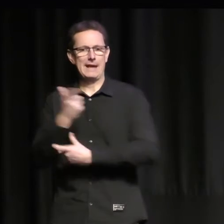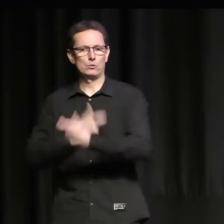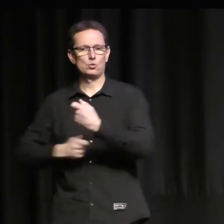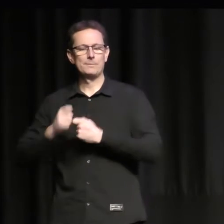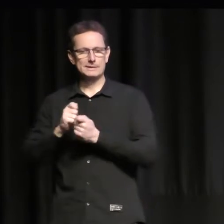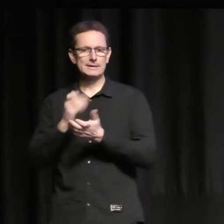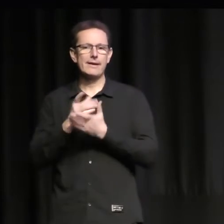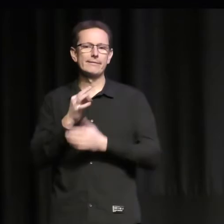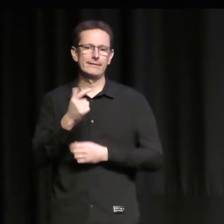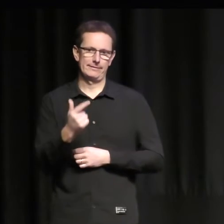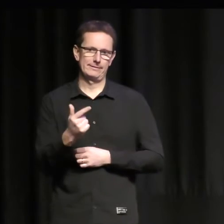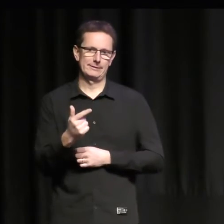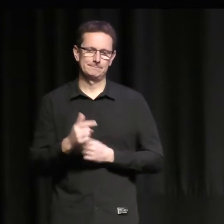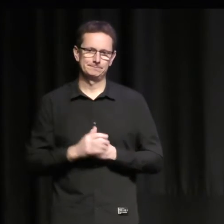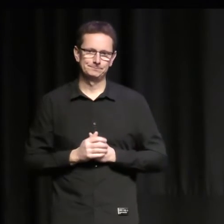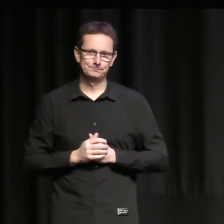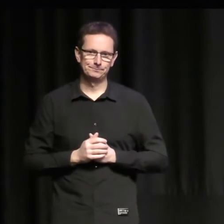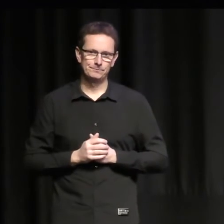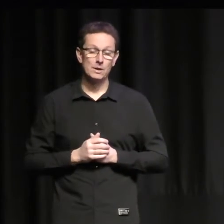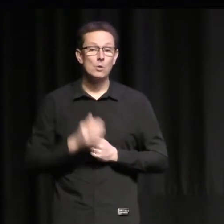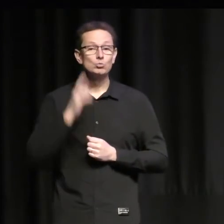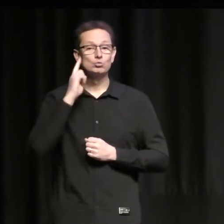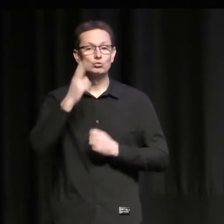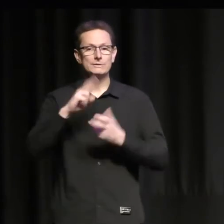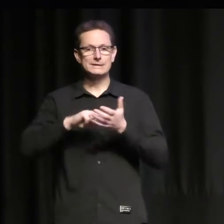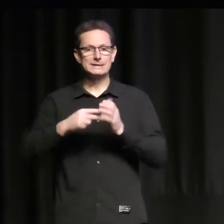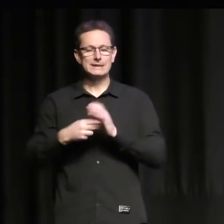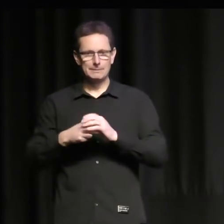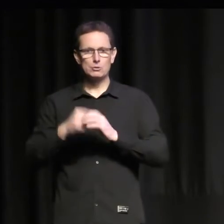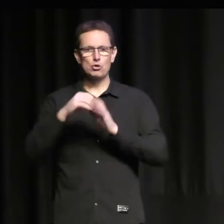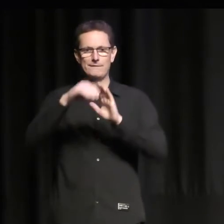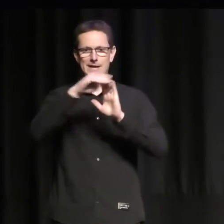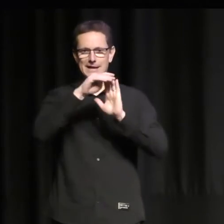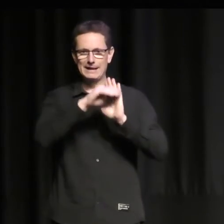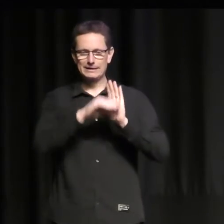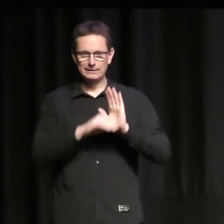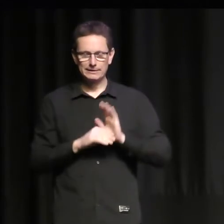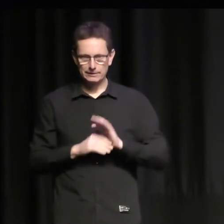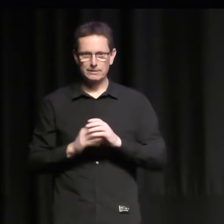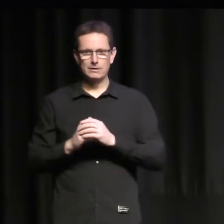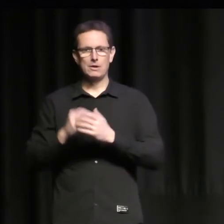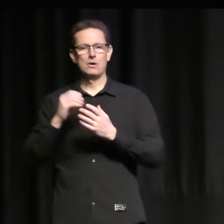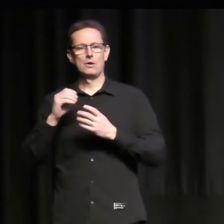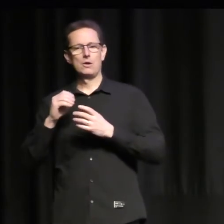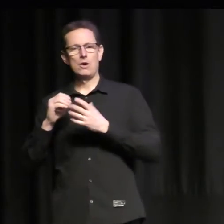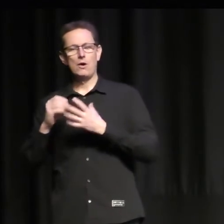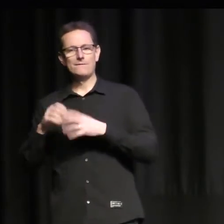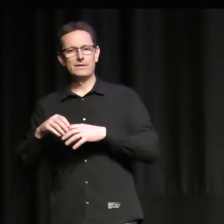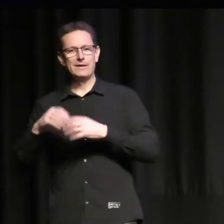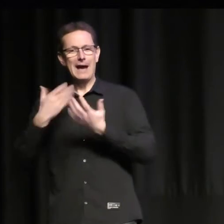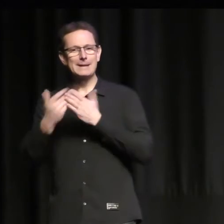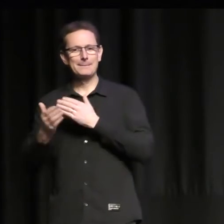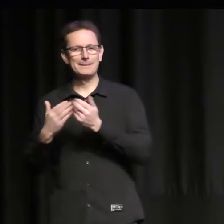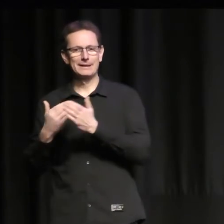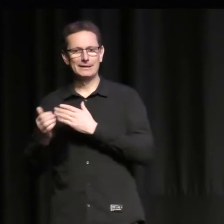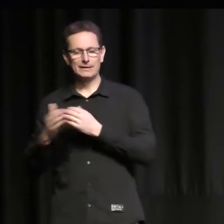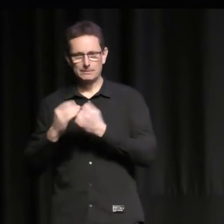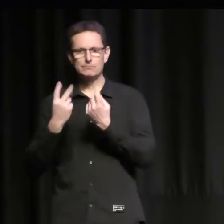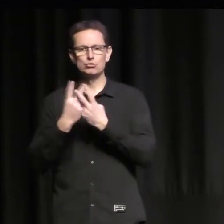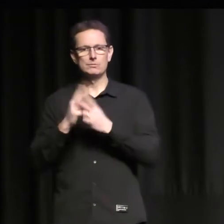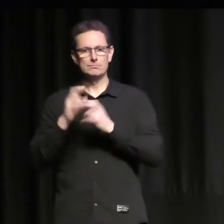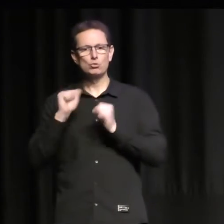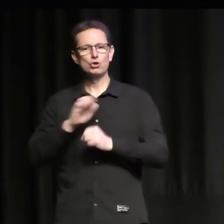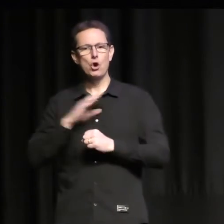right. And the new systems of regulations of occupations, which involve licensing,